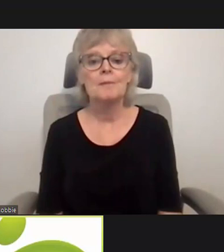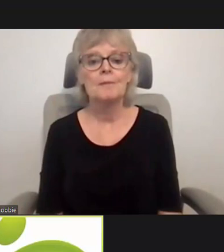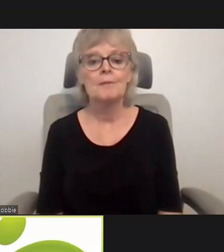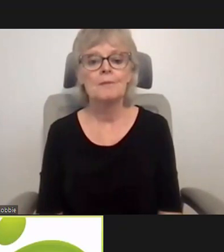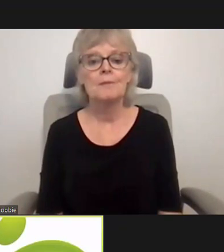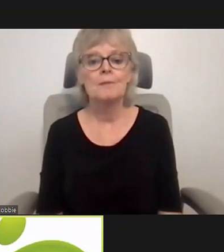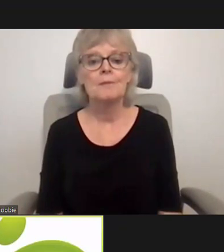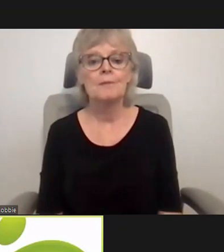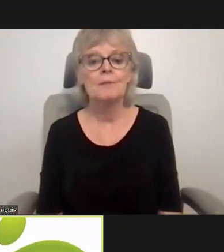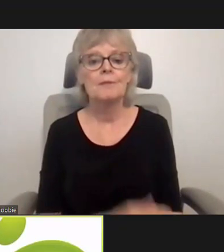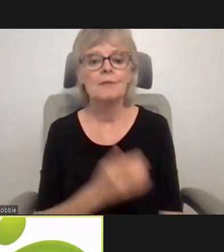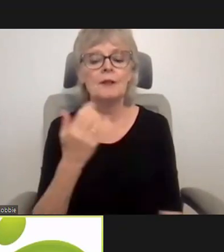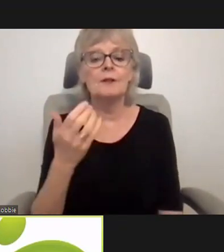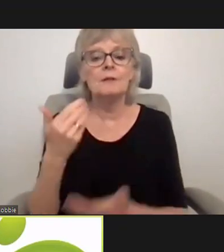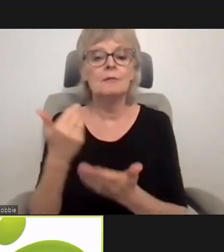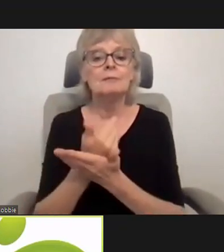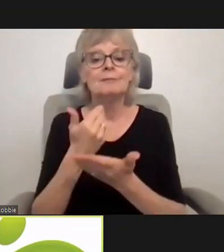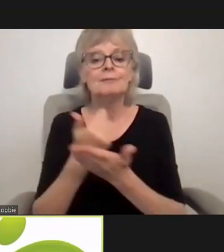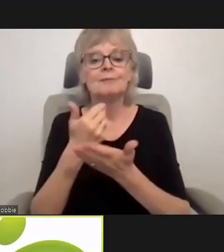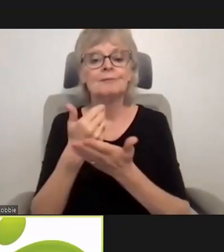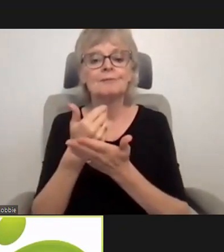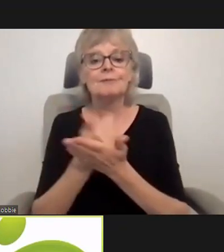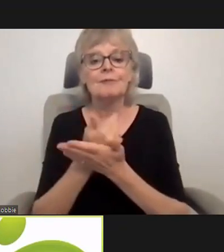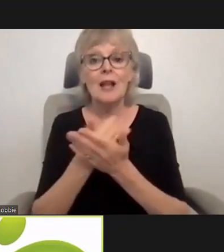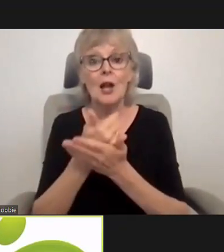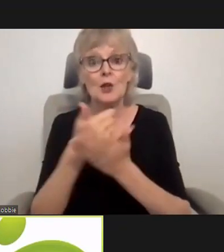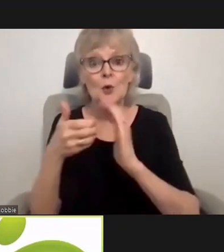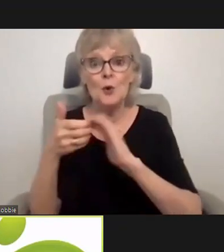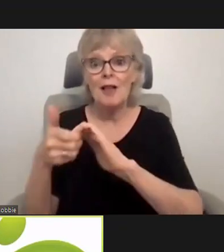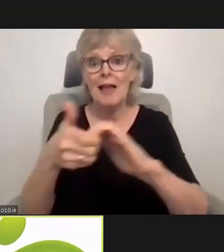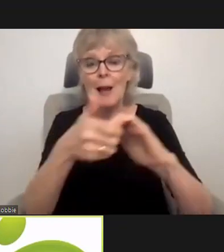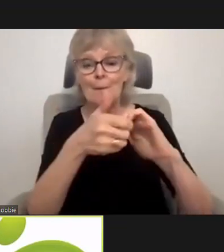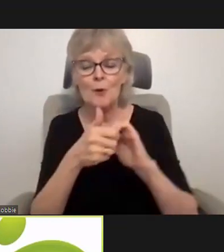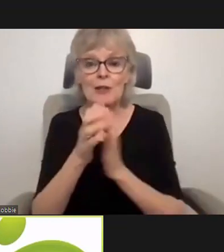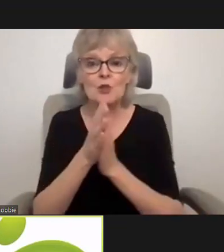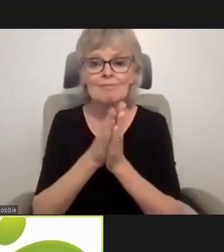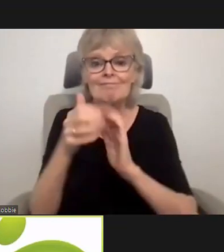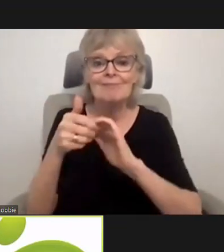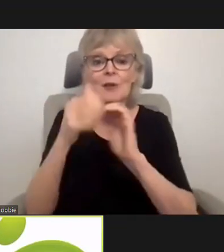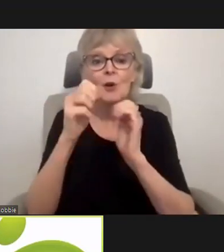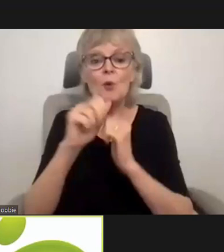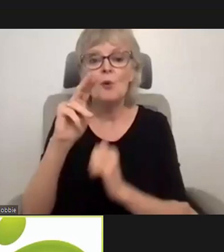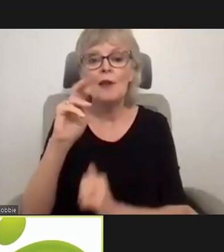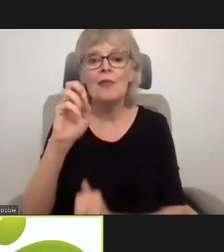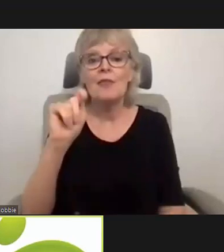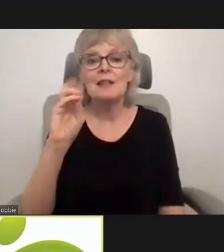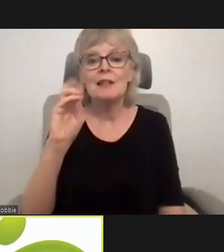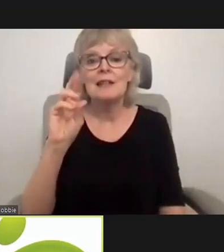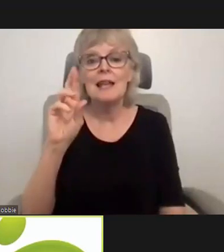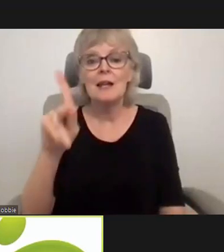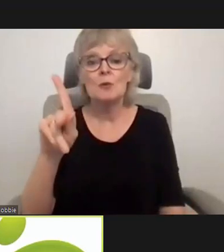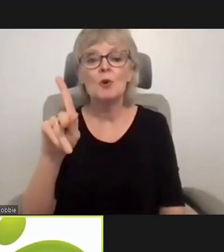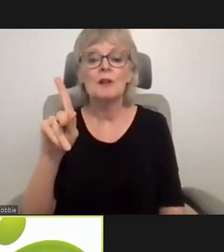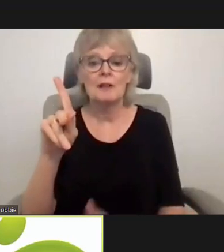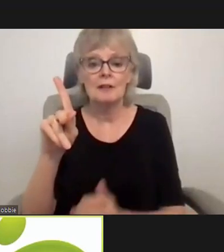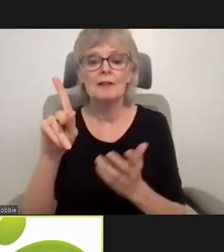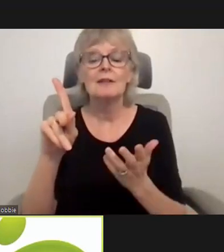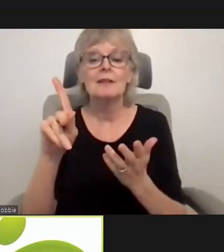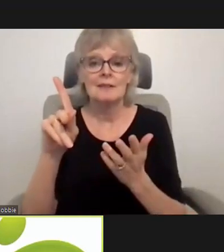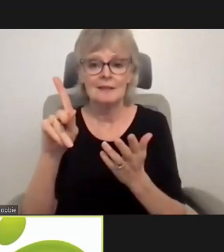and invigorated collaboration with our network partners. So at the University Centers for Excellence in Developmental